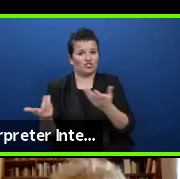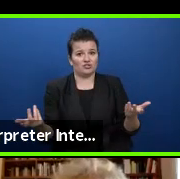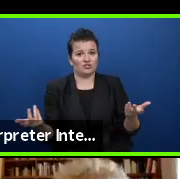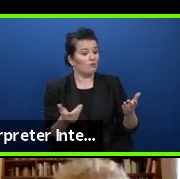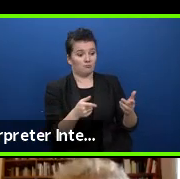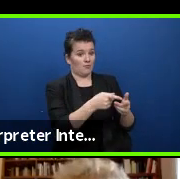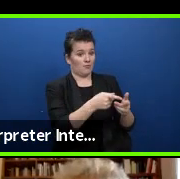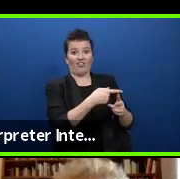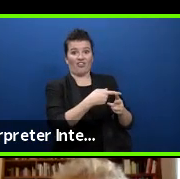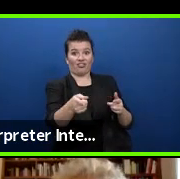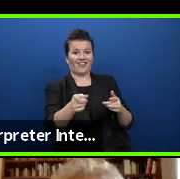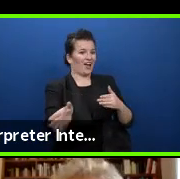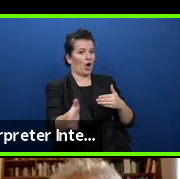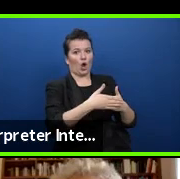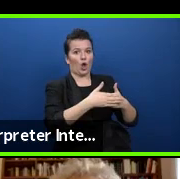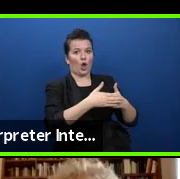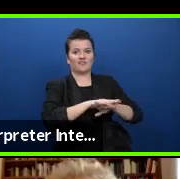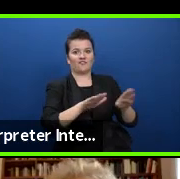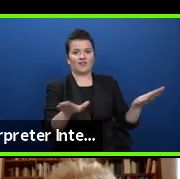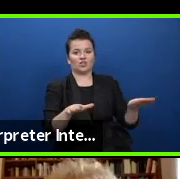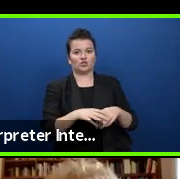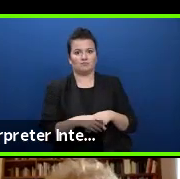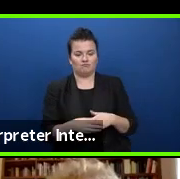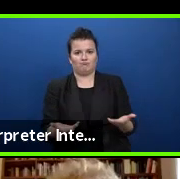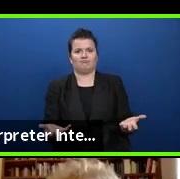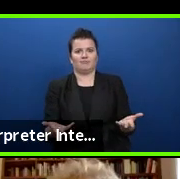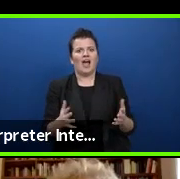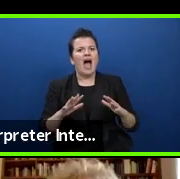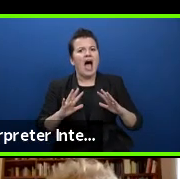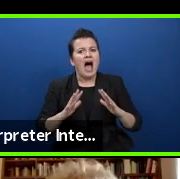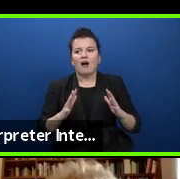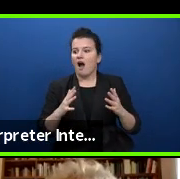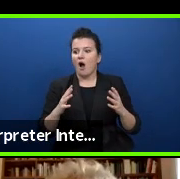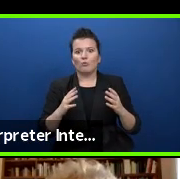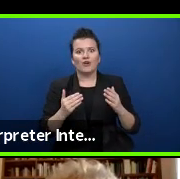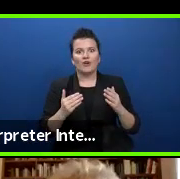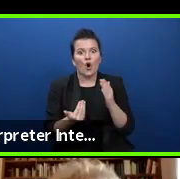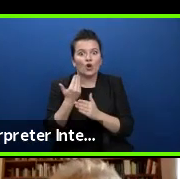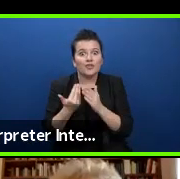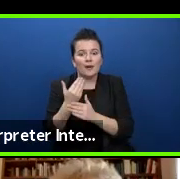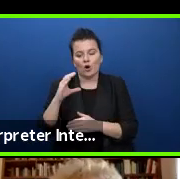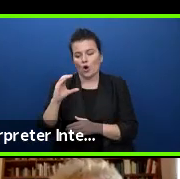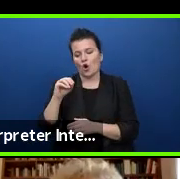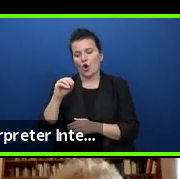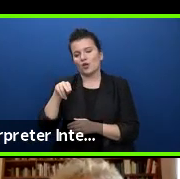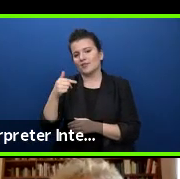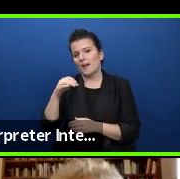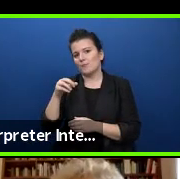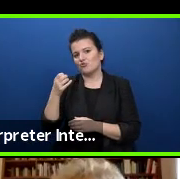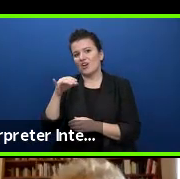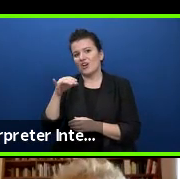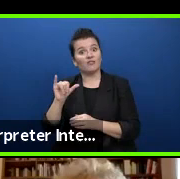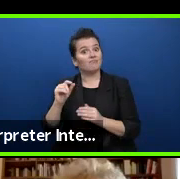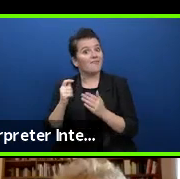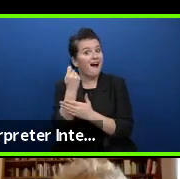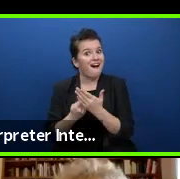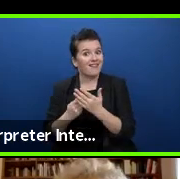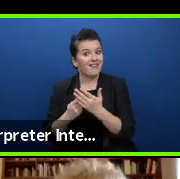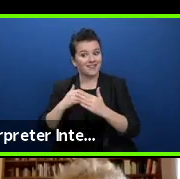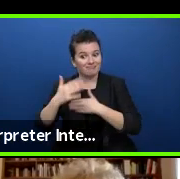ice. If we want to have a vital and vibrant and contemporary art scene, then we really, and all of the stakeholders really have